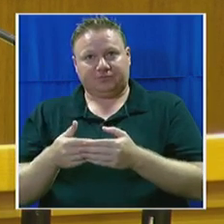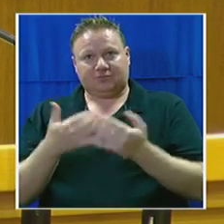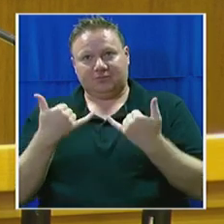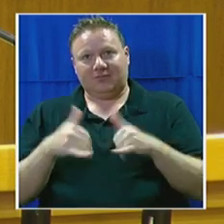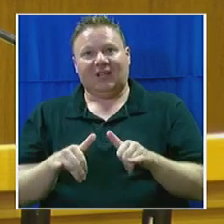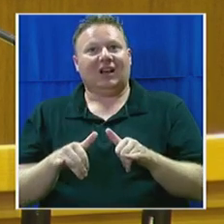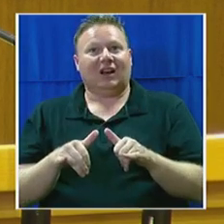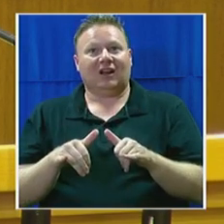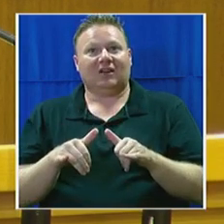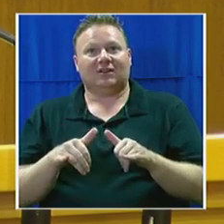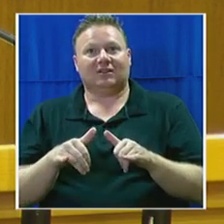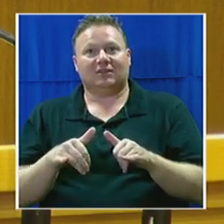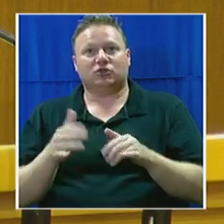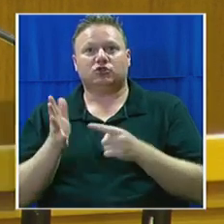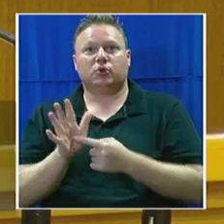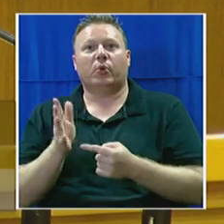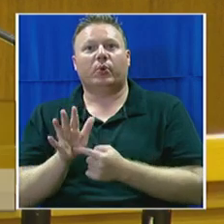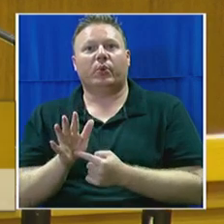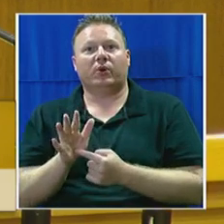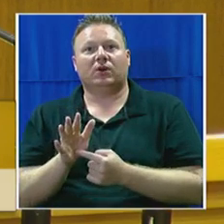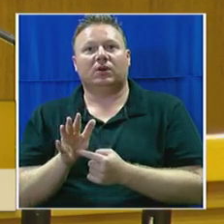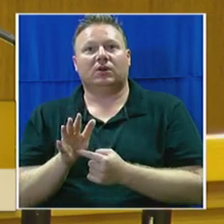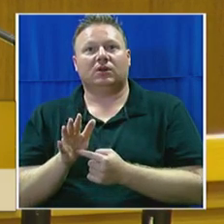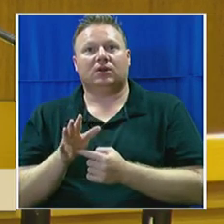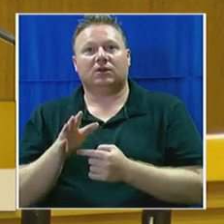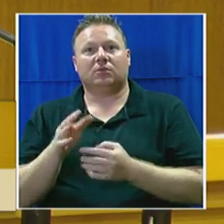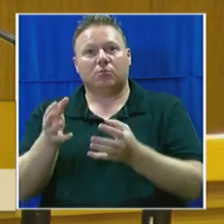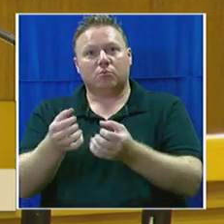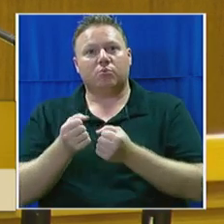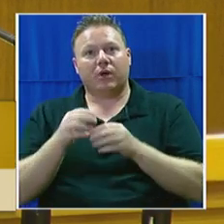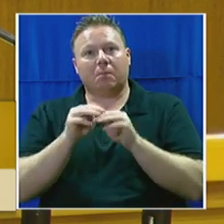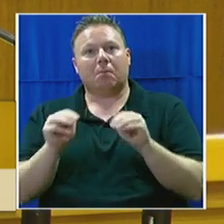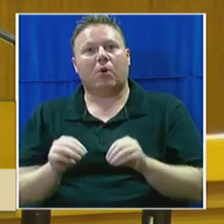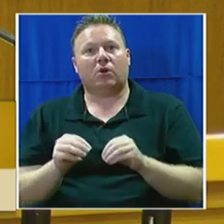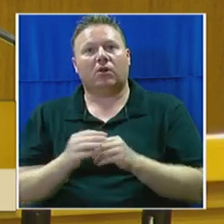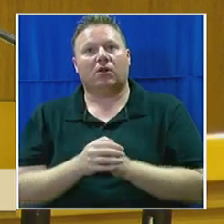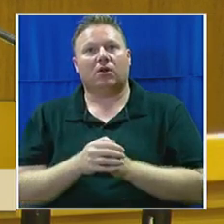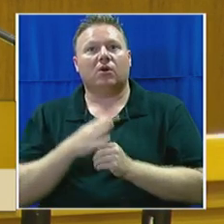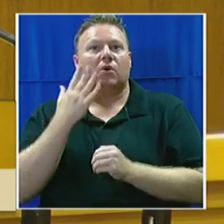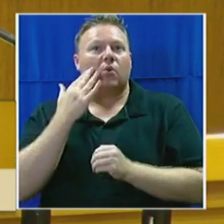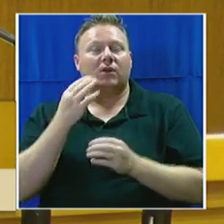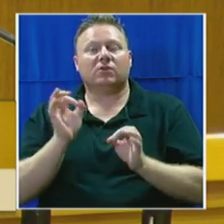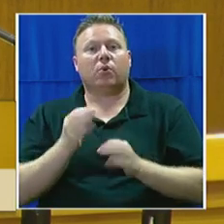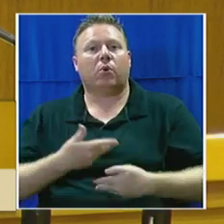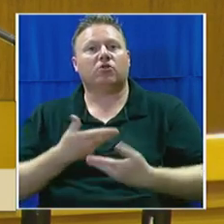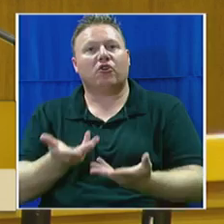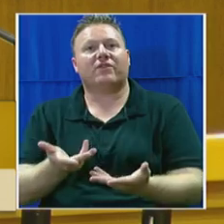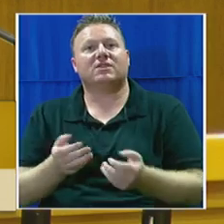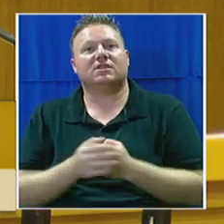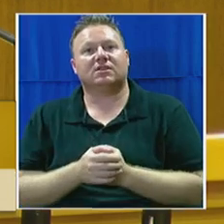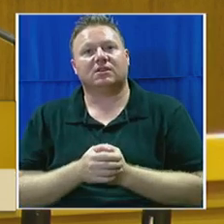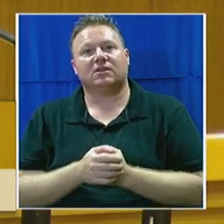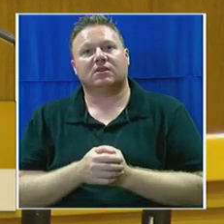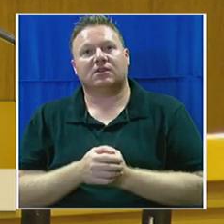still indicating that we are bringing this model, whilst there are no services in